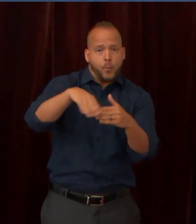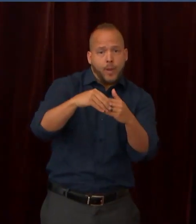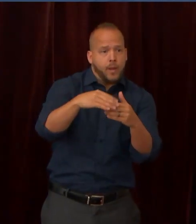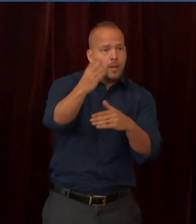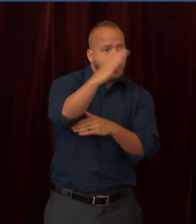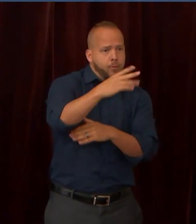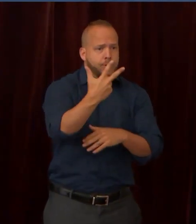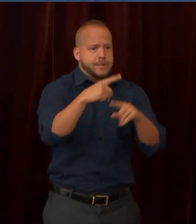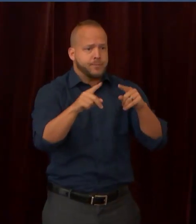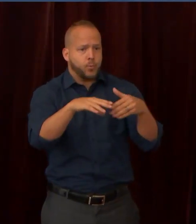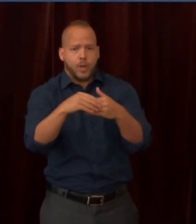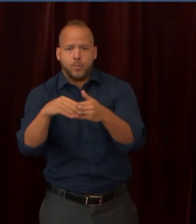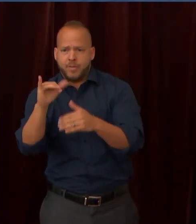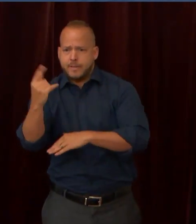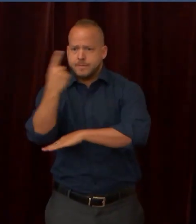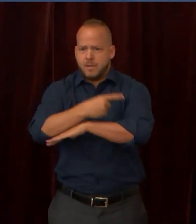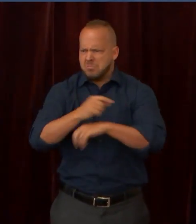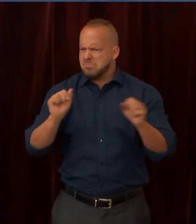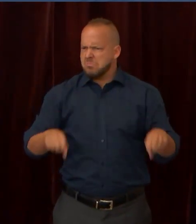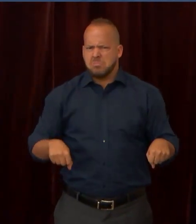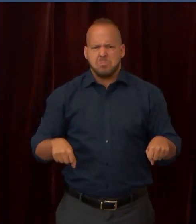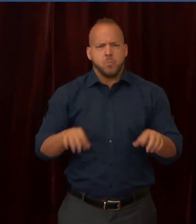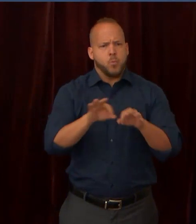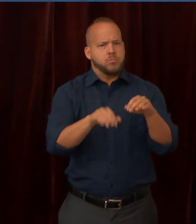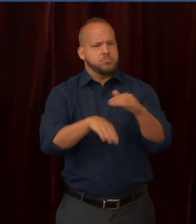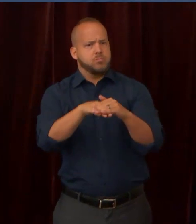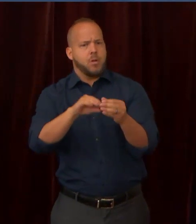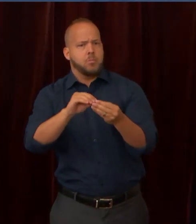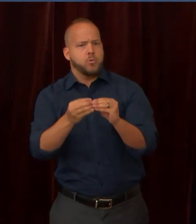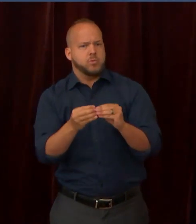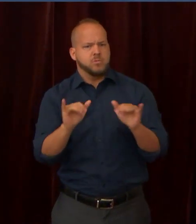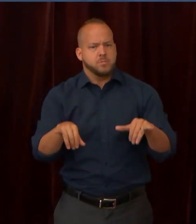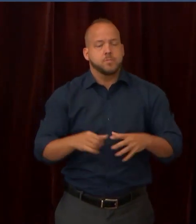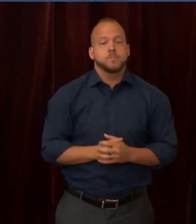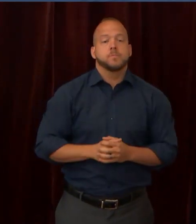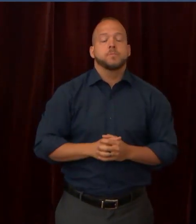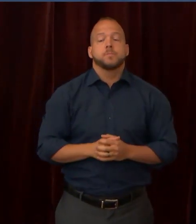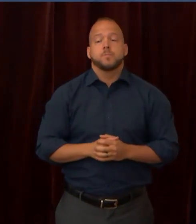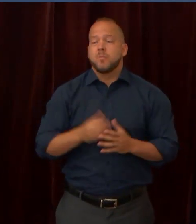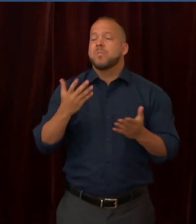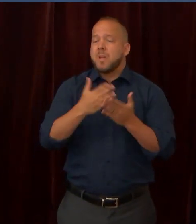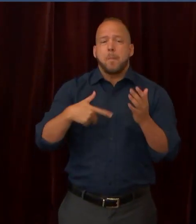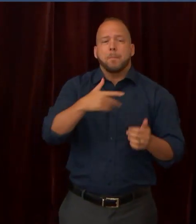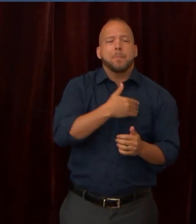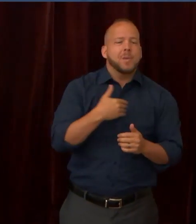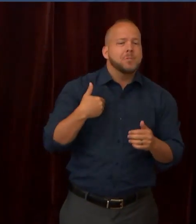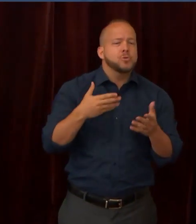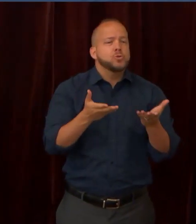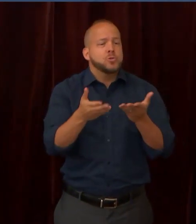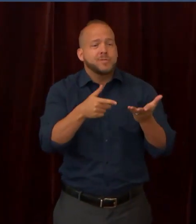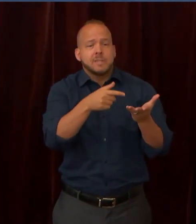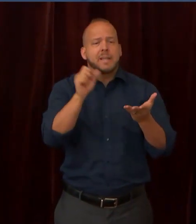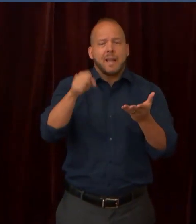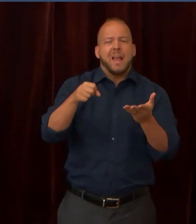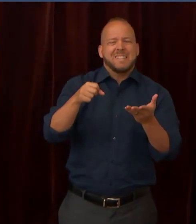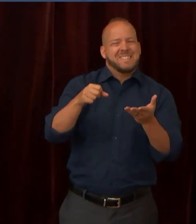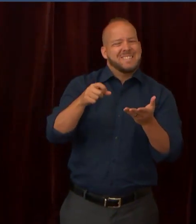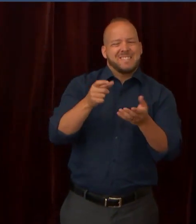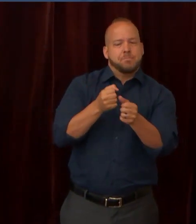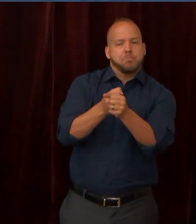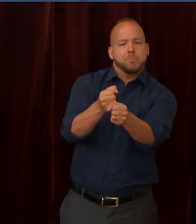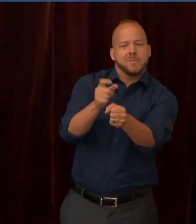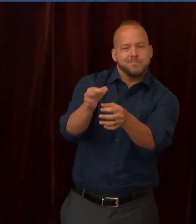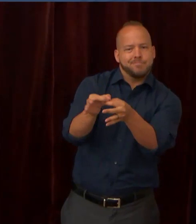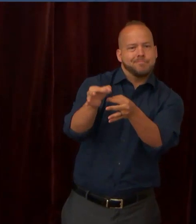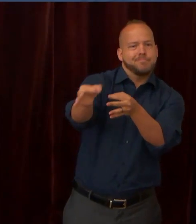services we'll need to defer for the moment, including some choirs. Singing in the congregation is allowed,